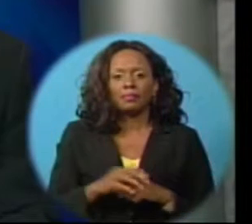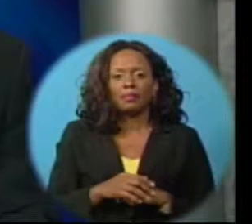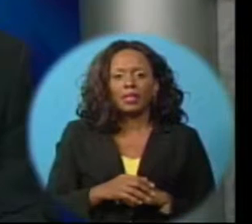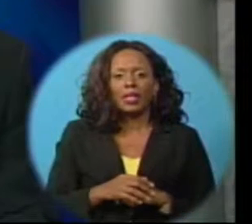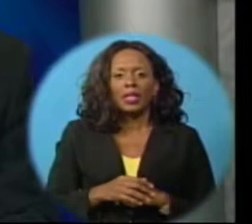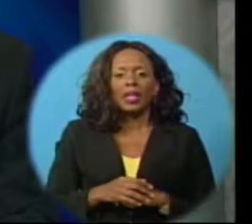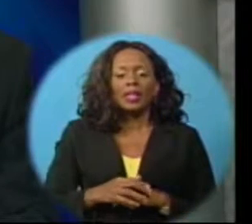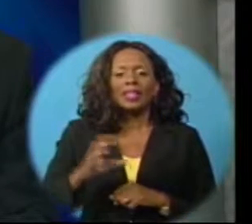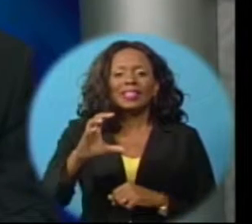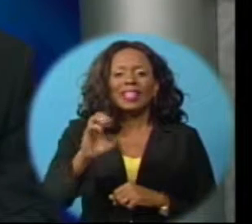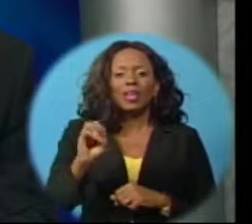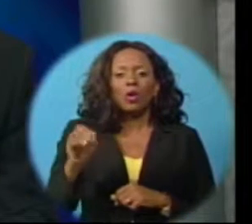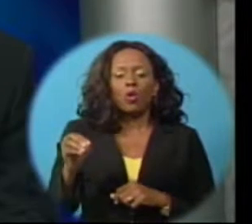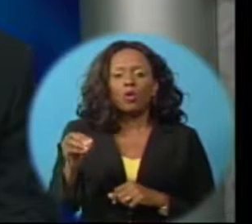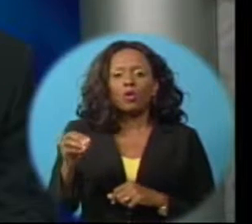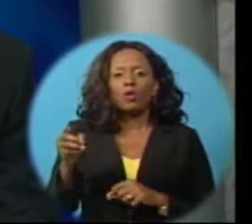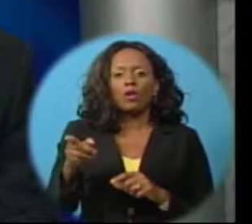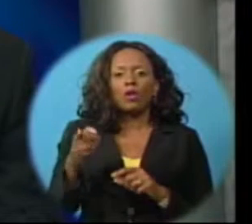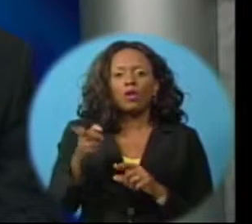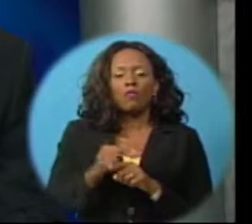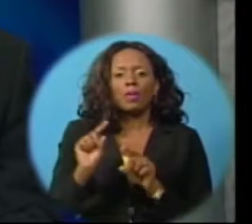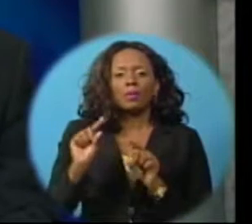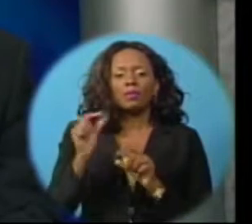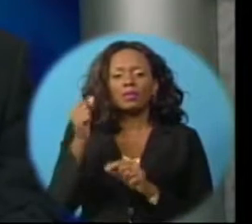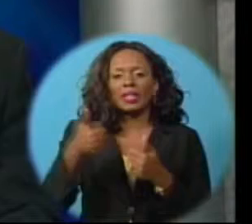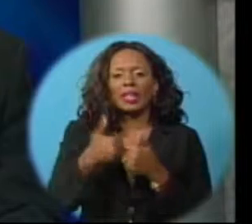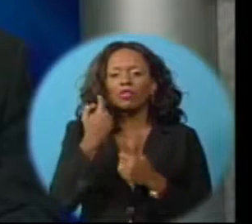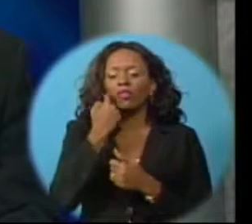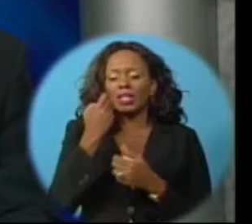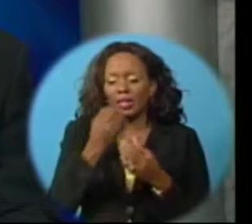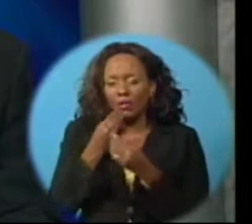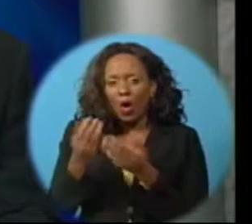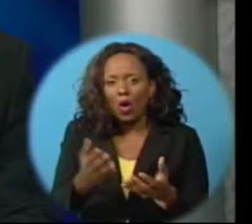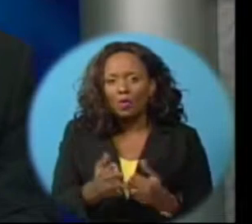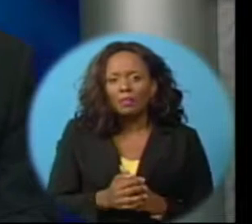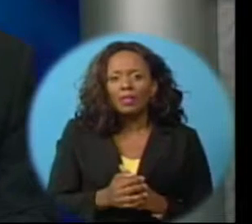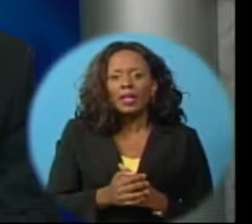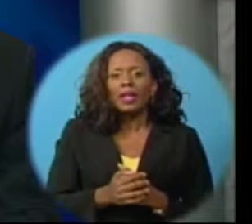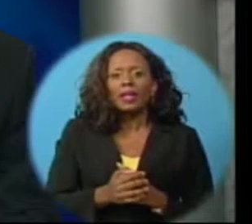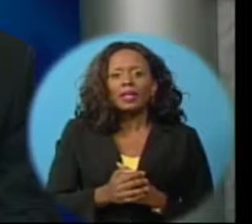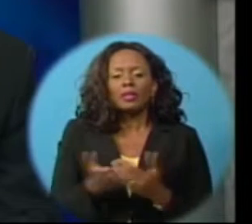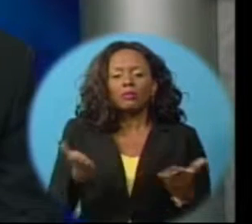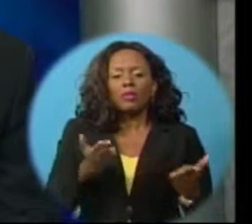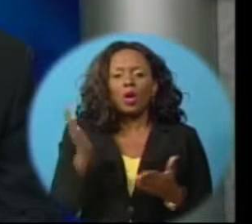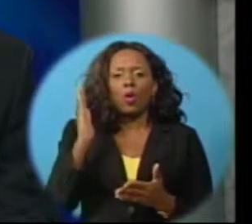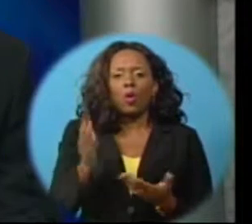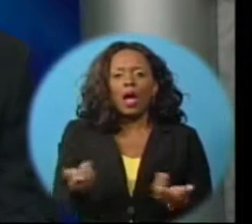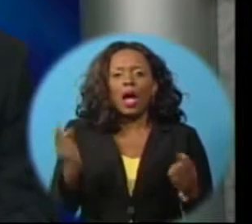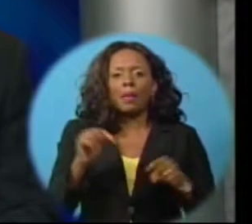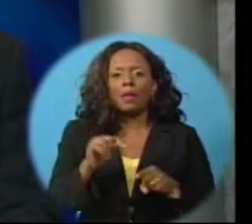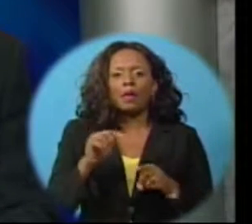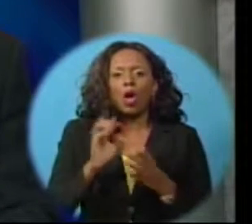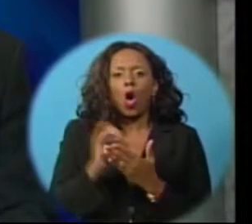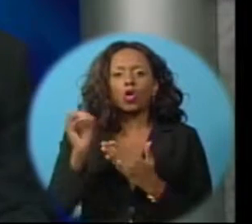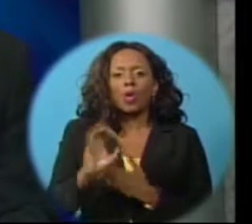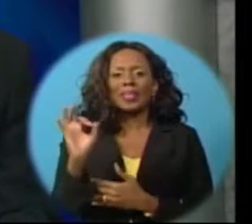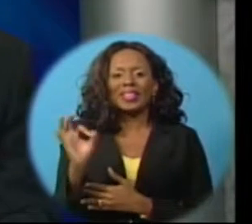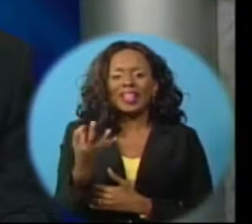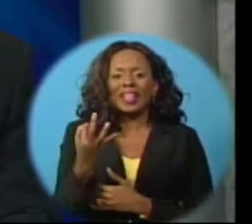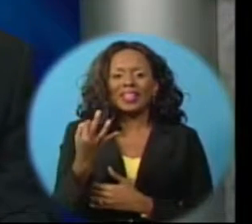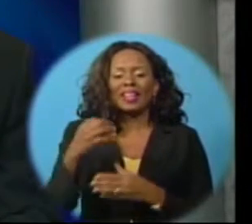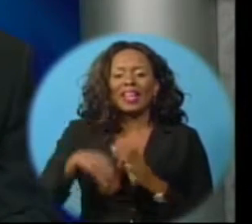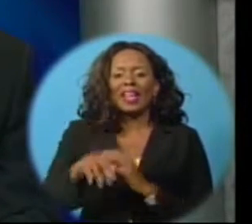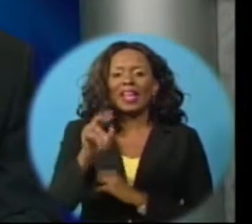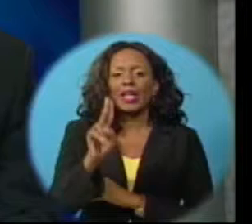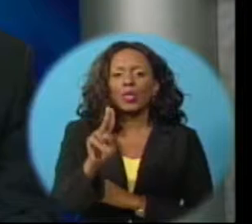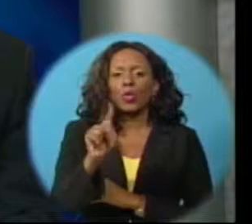of the Games, Kyle Chase, recently. The induction ceremony takes place in Utah on October 9th at the Hilton Garden Inn